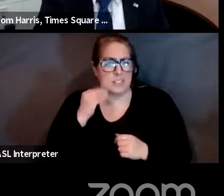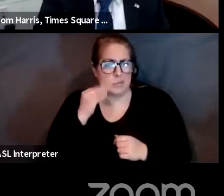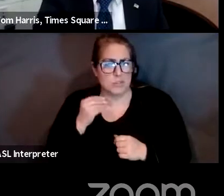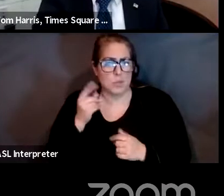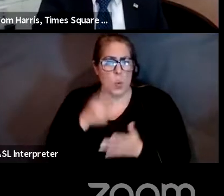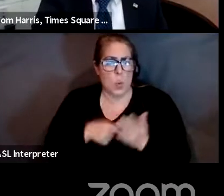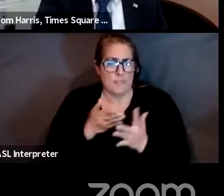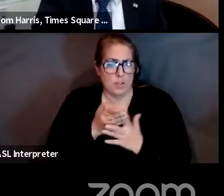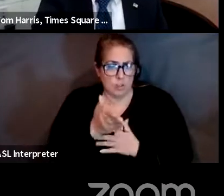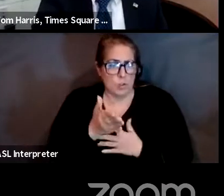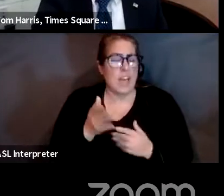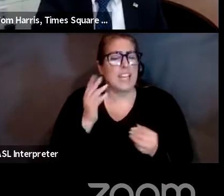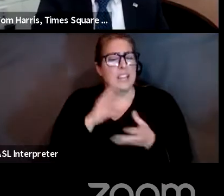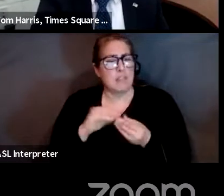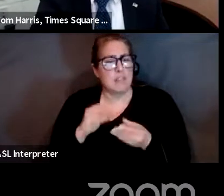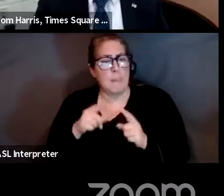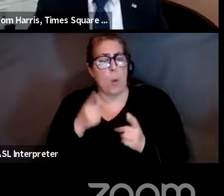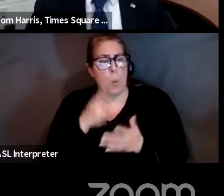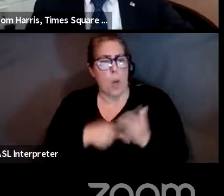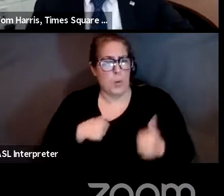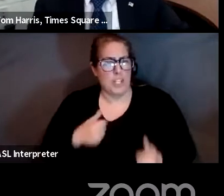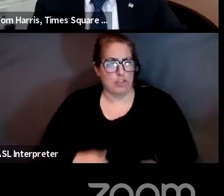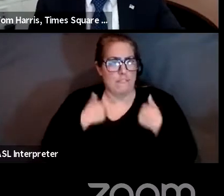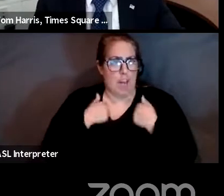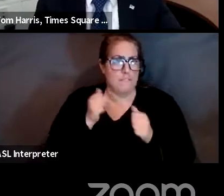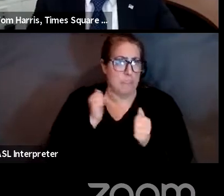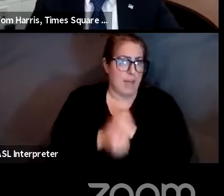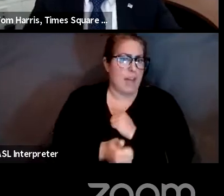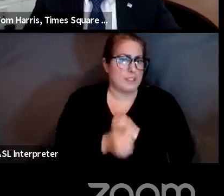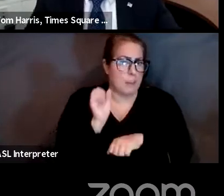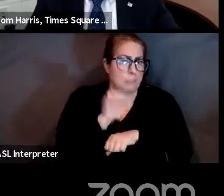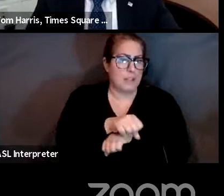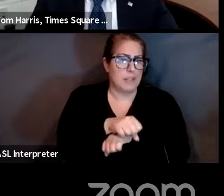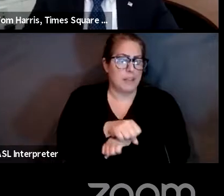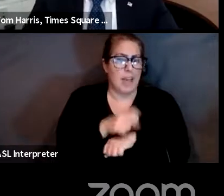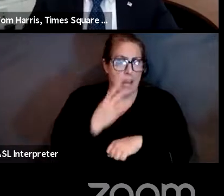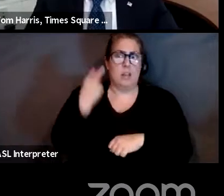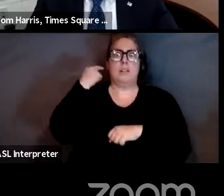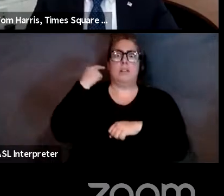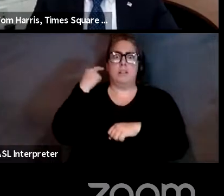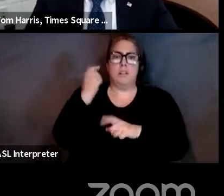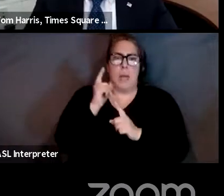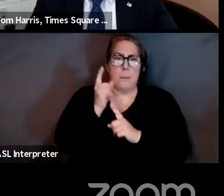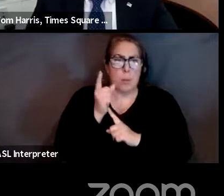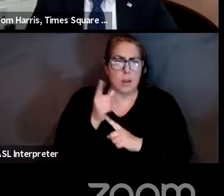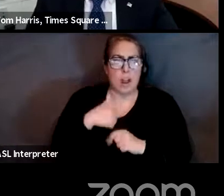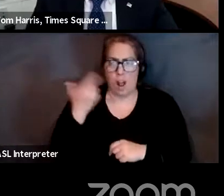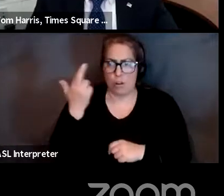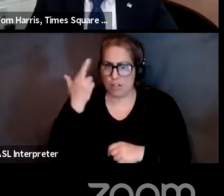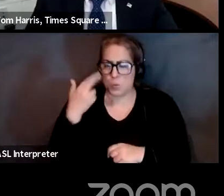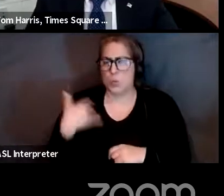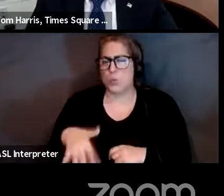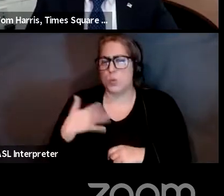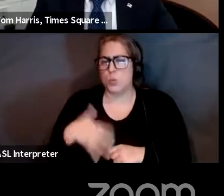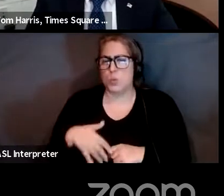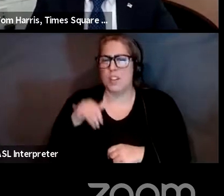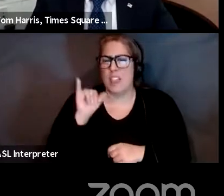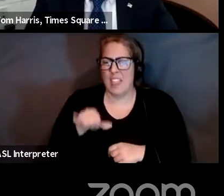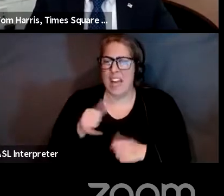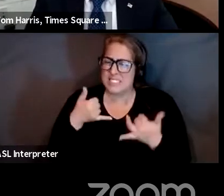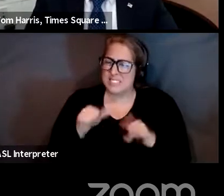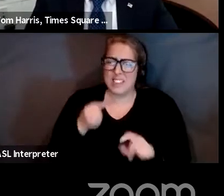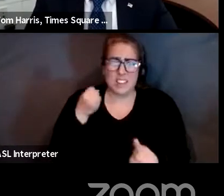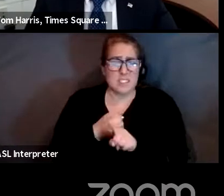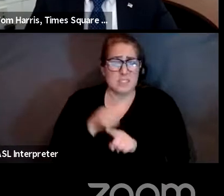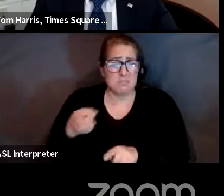that we've survived. And it brings me back to, you know, first of all, it makes me realize that those things still affect